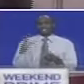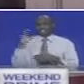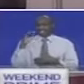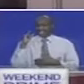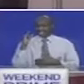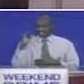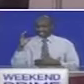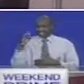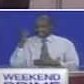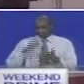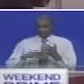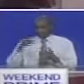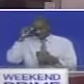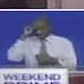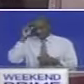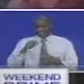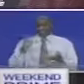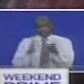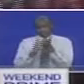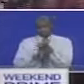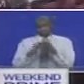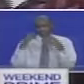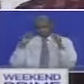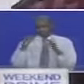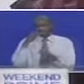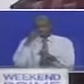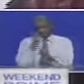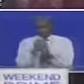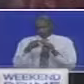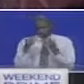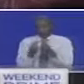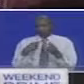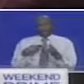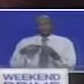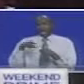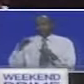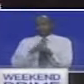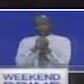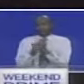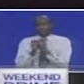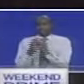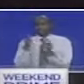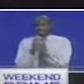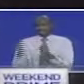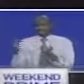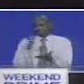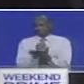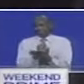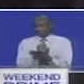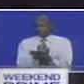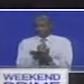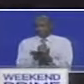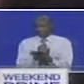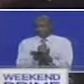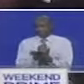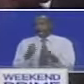the government to take into account recommendations of the Presidential Task Force on Parastatal Reforms in making the appointments. It turns